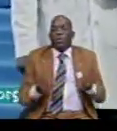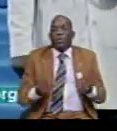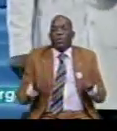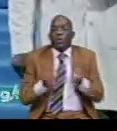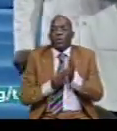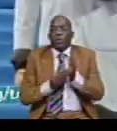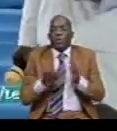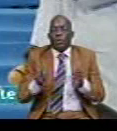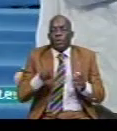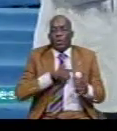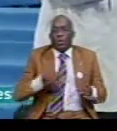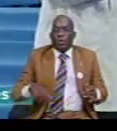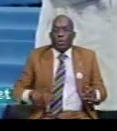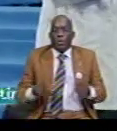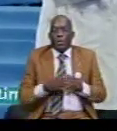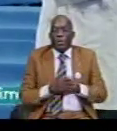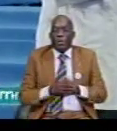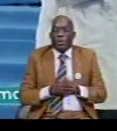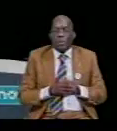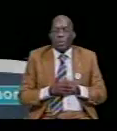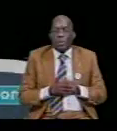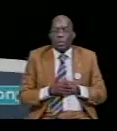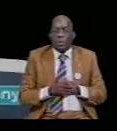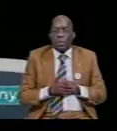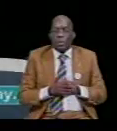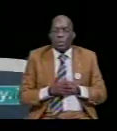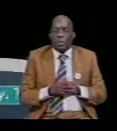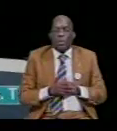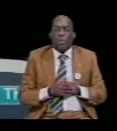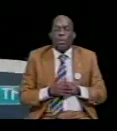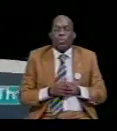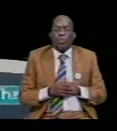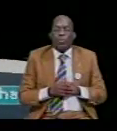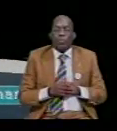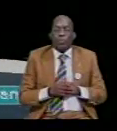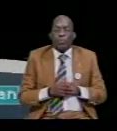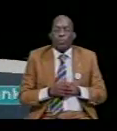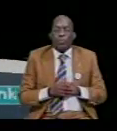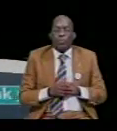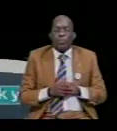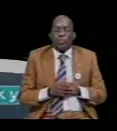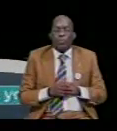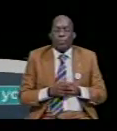Lord. Let's have a music before the next testifier.